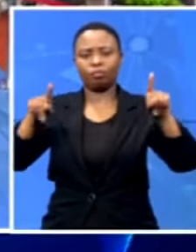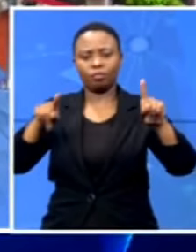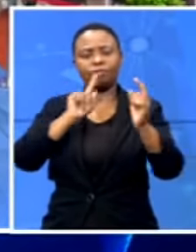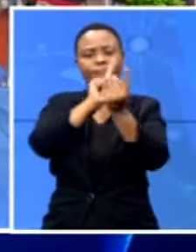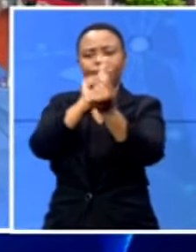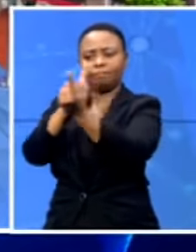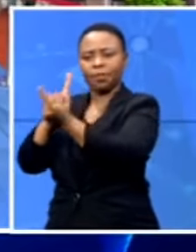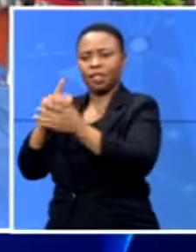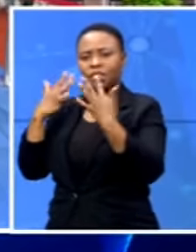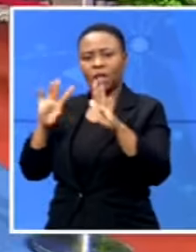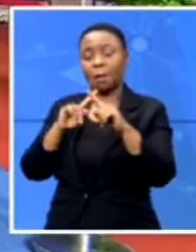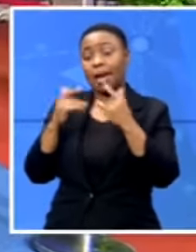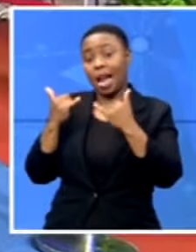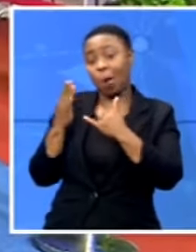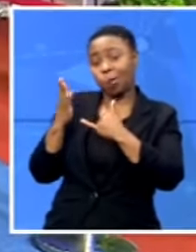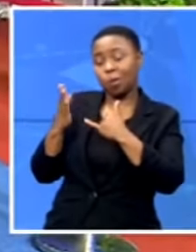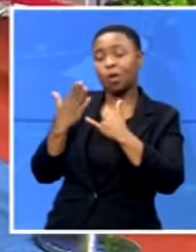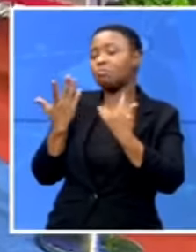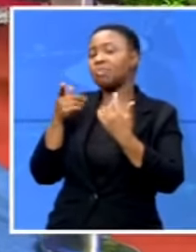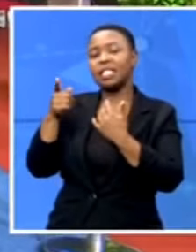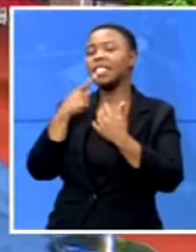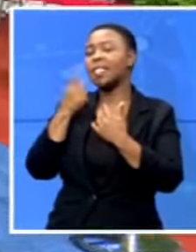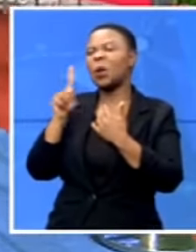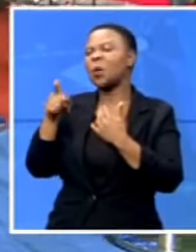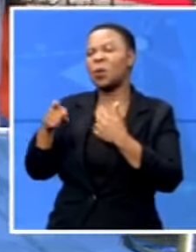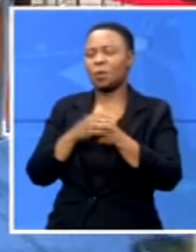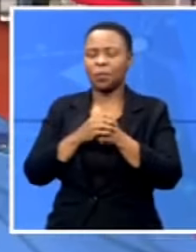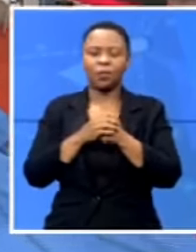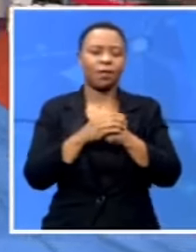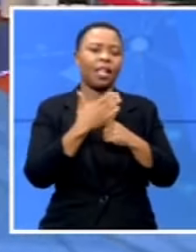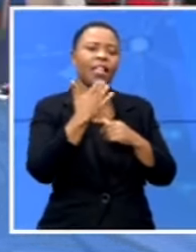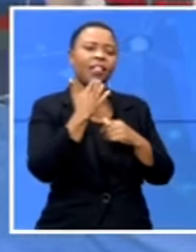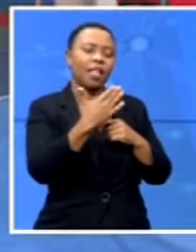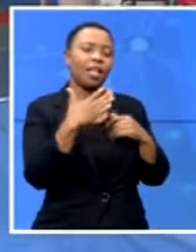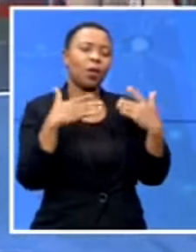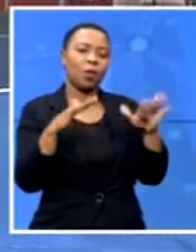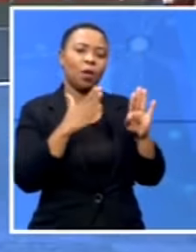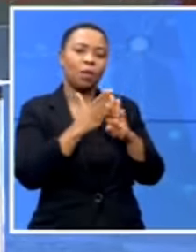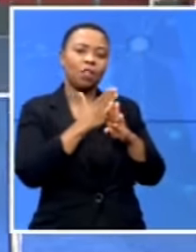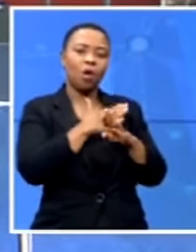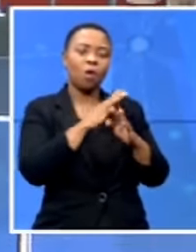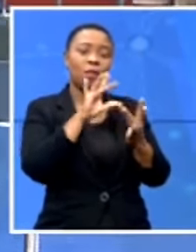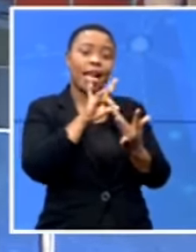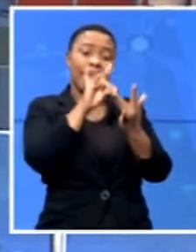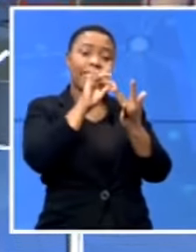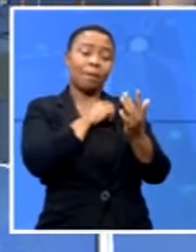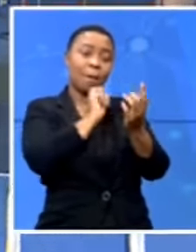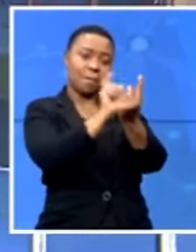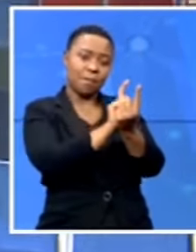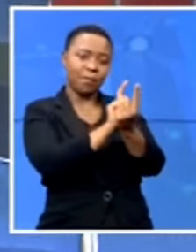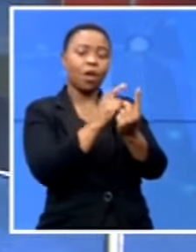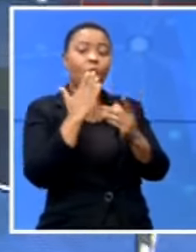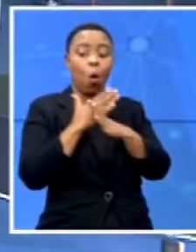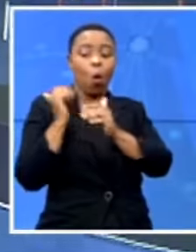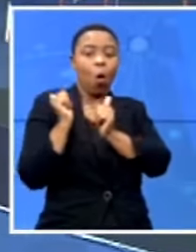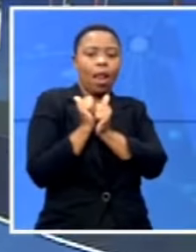say? Well, thank you very much, United. Before I actually go to my guest, I'll just ask my colleague Bongani Msomi to actually follow me and we'll go